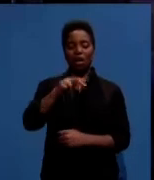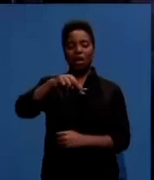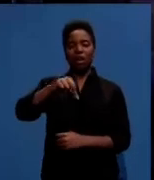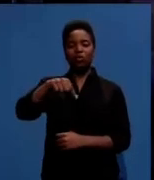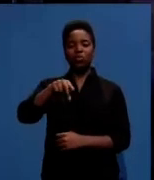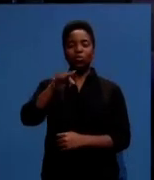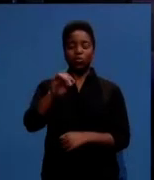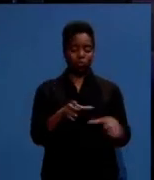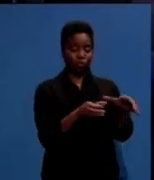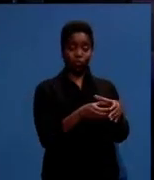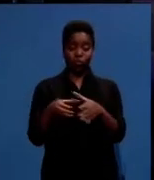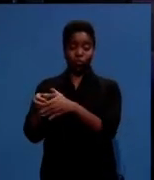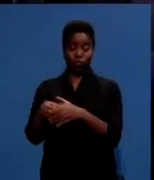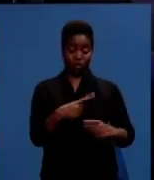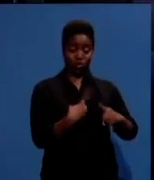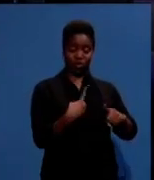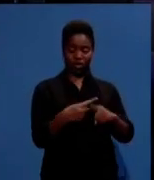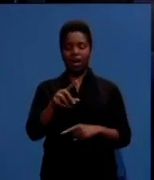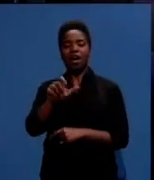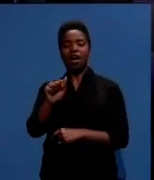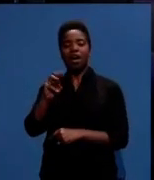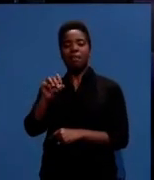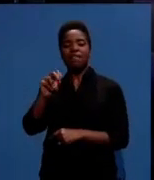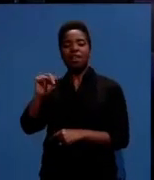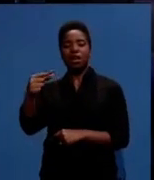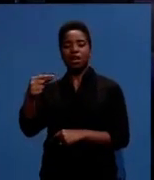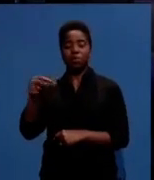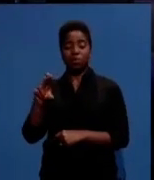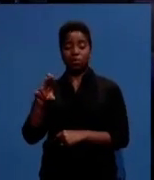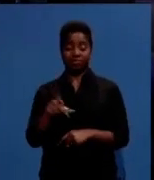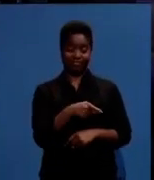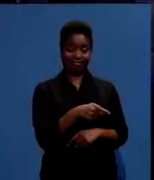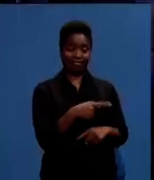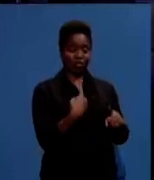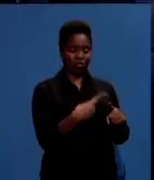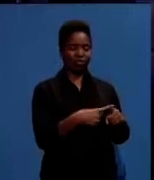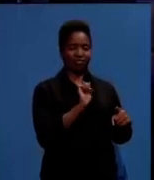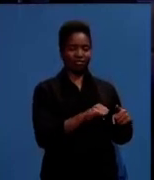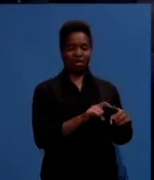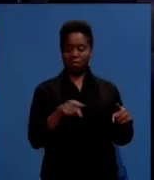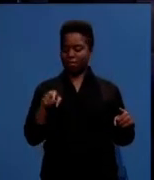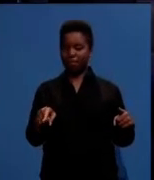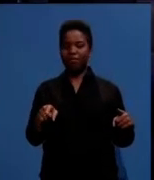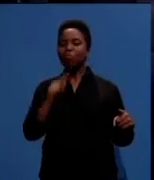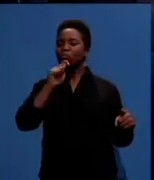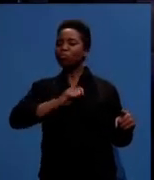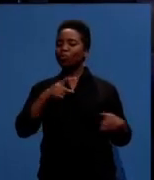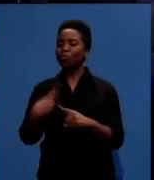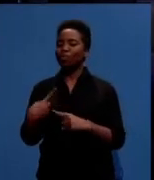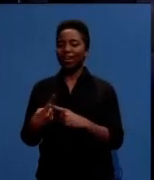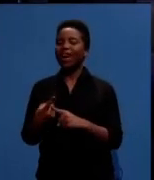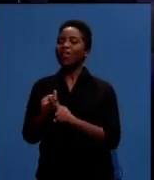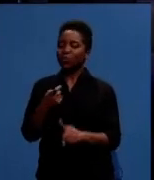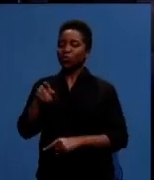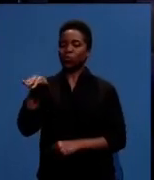intense rivalry between two tribes, Amaphengo and Xhosas. Tata was obviously isiXhosa, and Amaphengo were not original